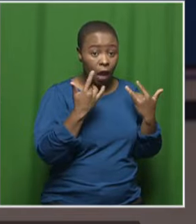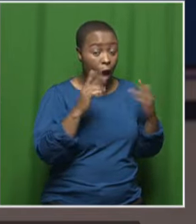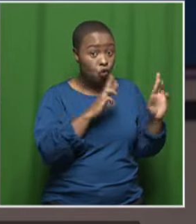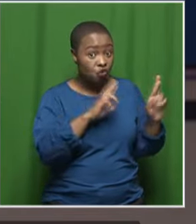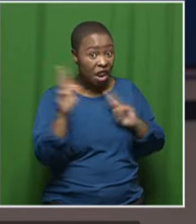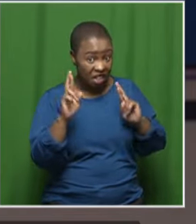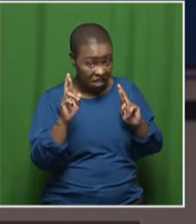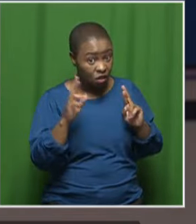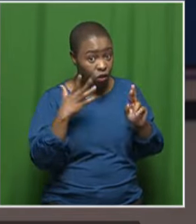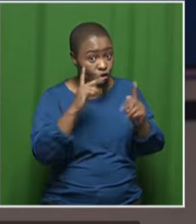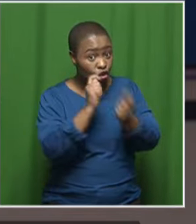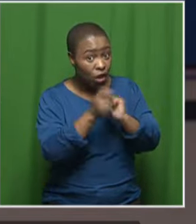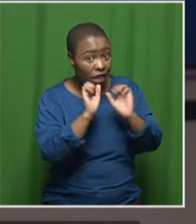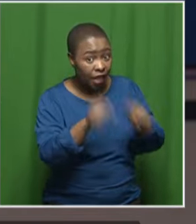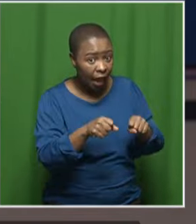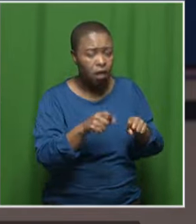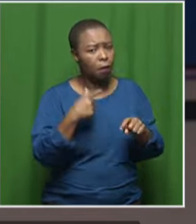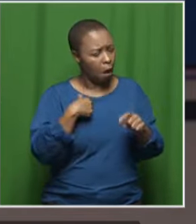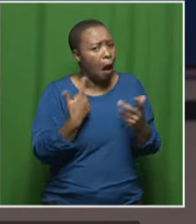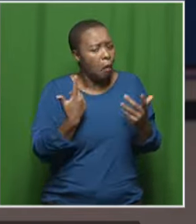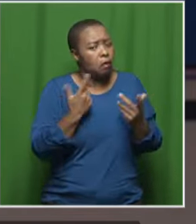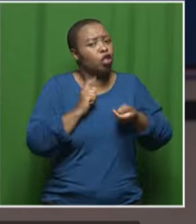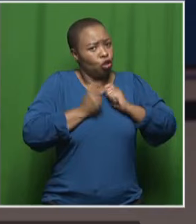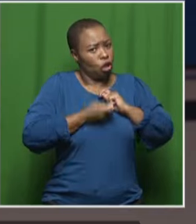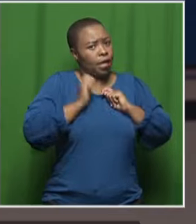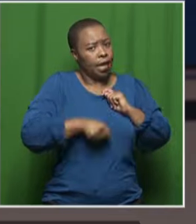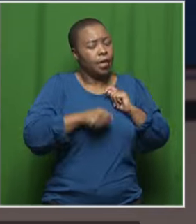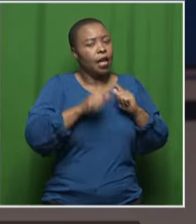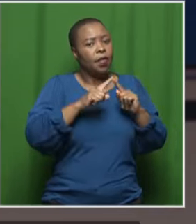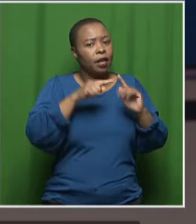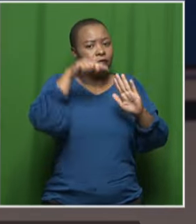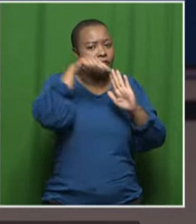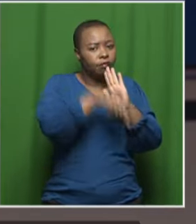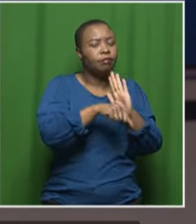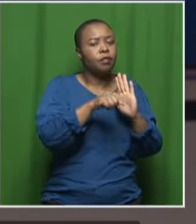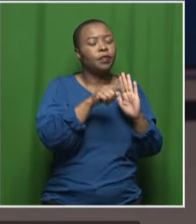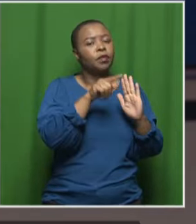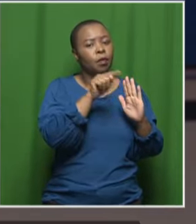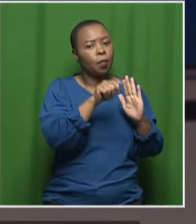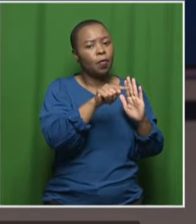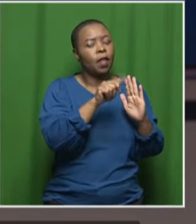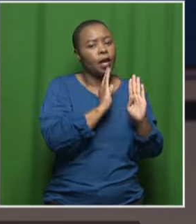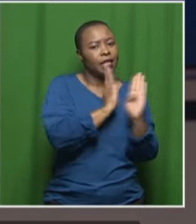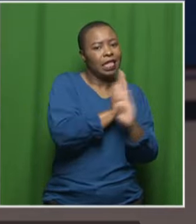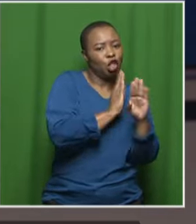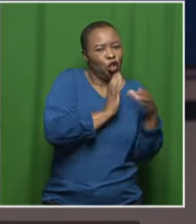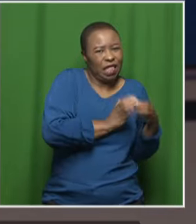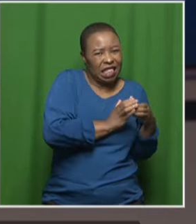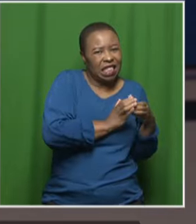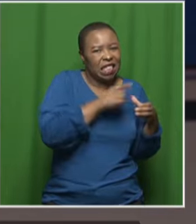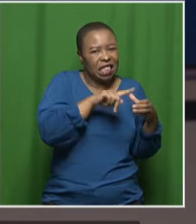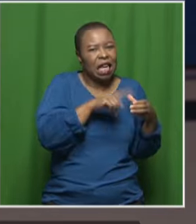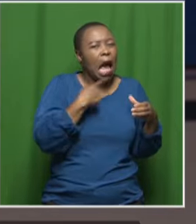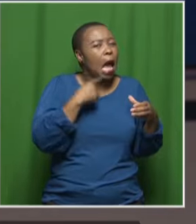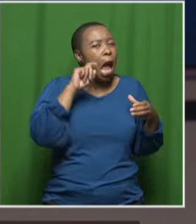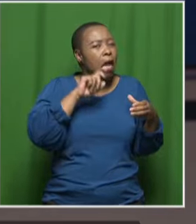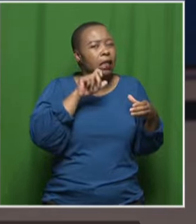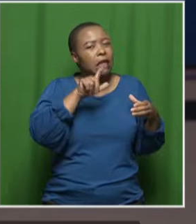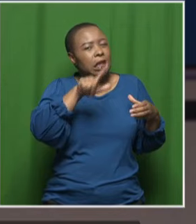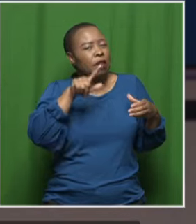change. And that was the beginning of my entrance into the underground. I must have been 17, maybe 18. And